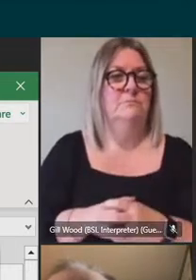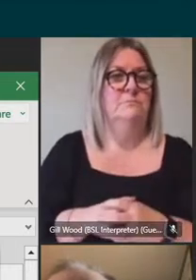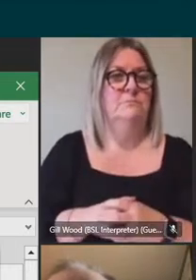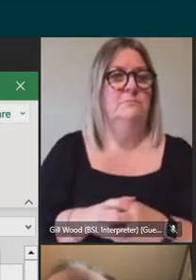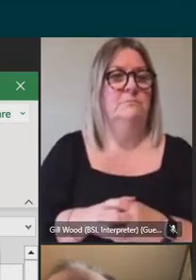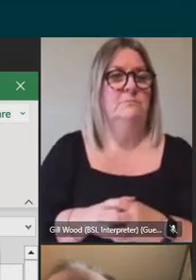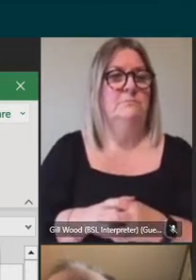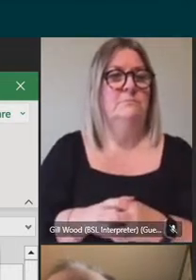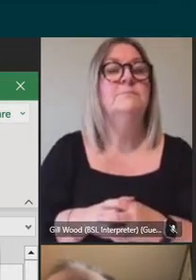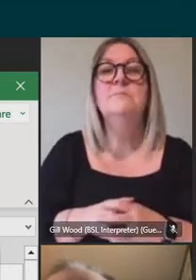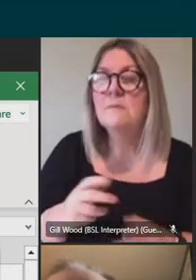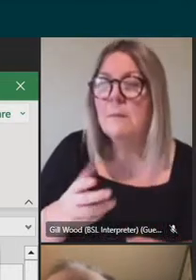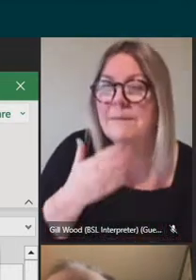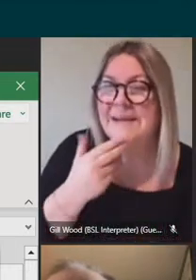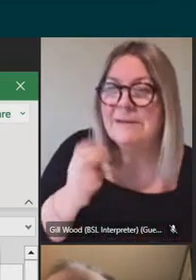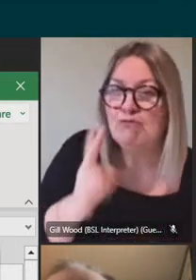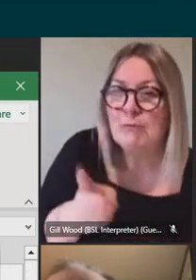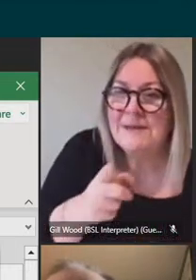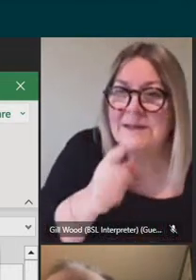Could you say that again?